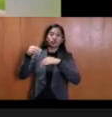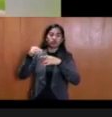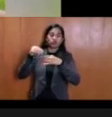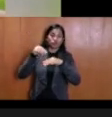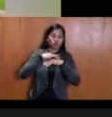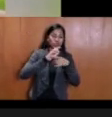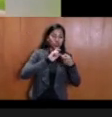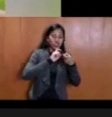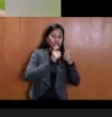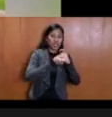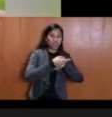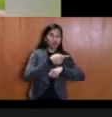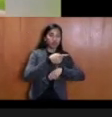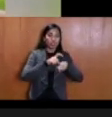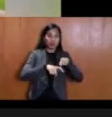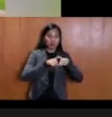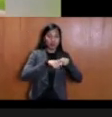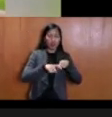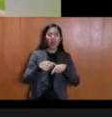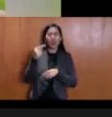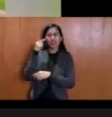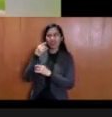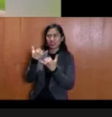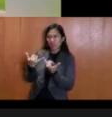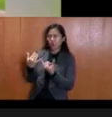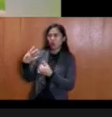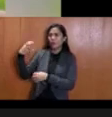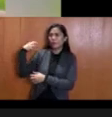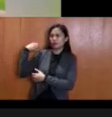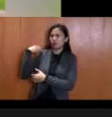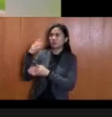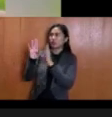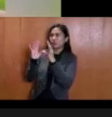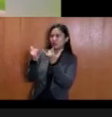CEOs now are more accepting of the fact